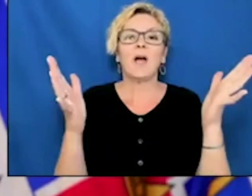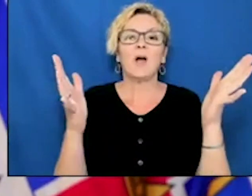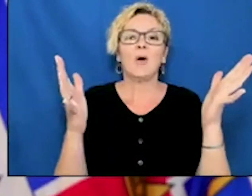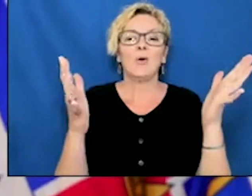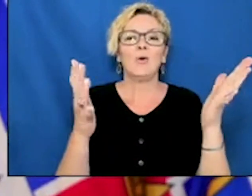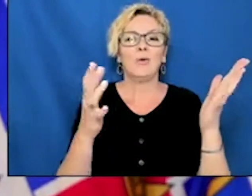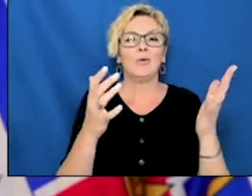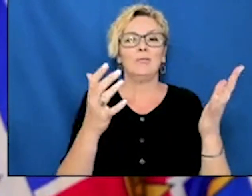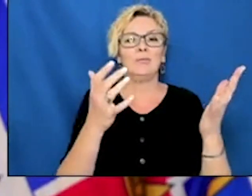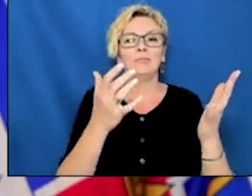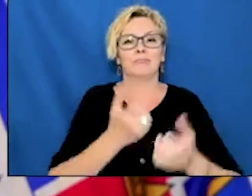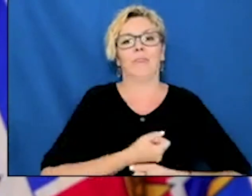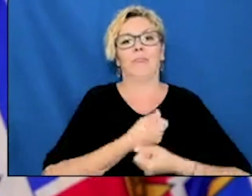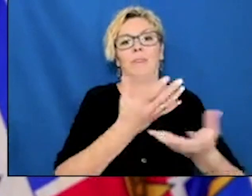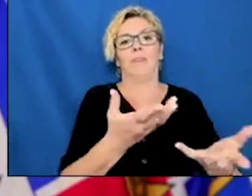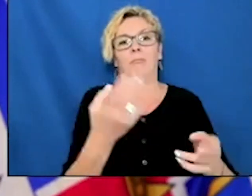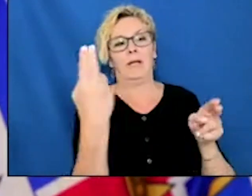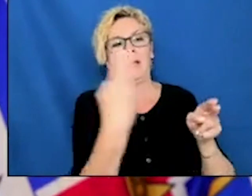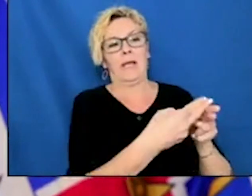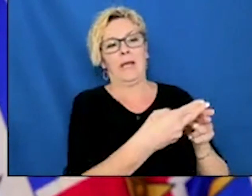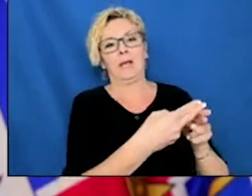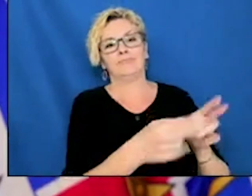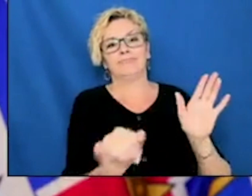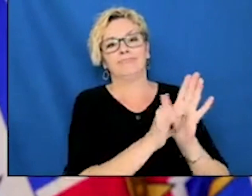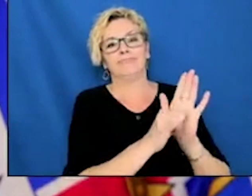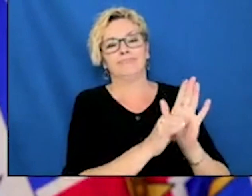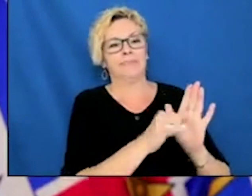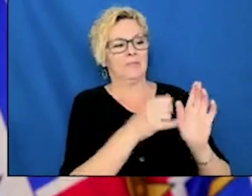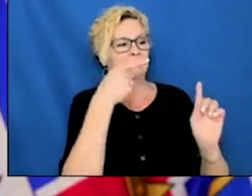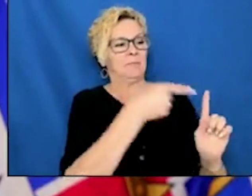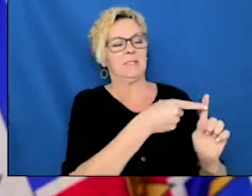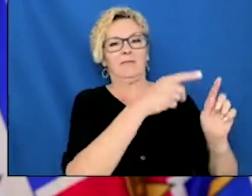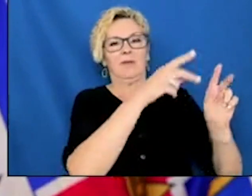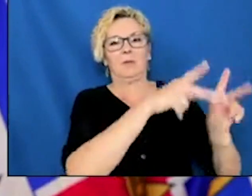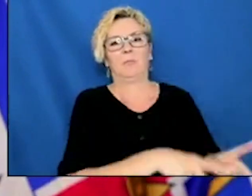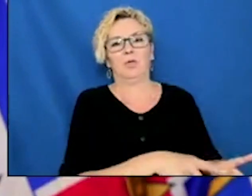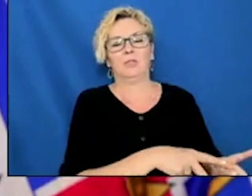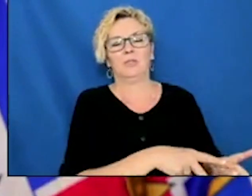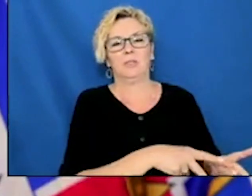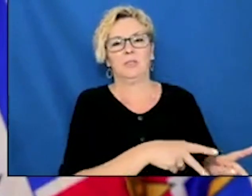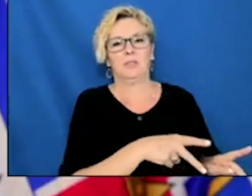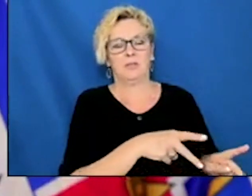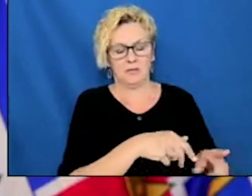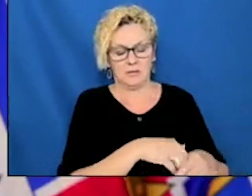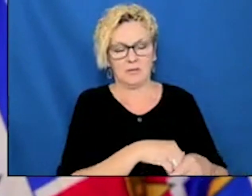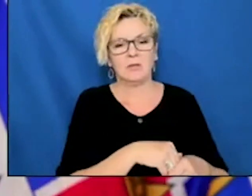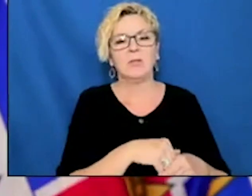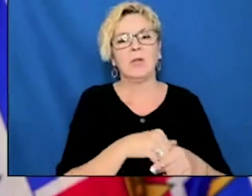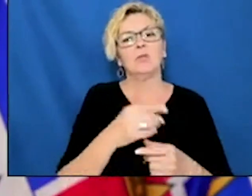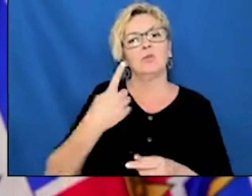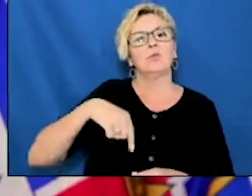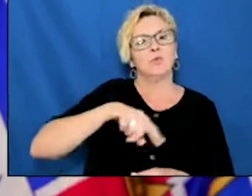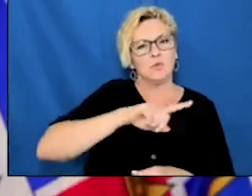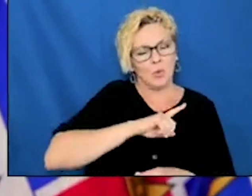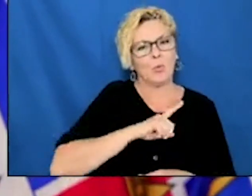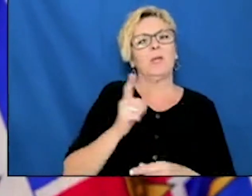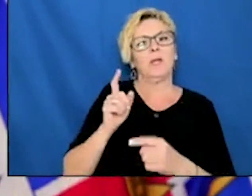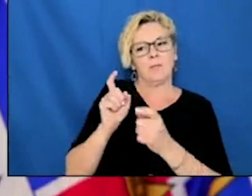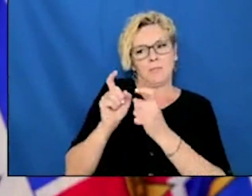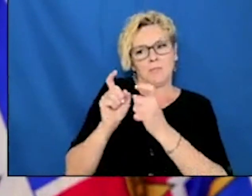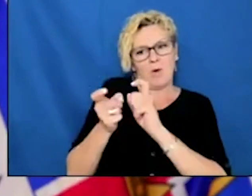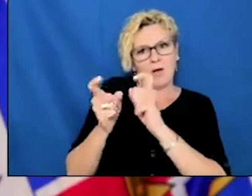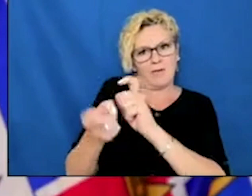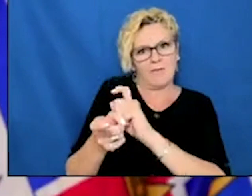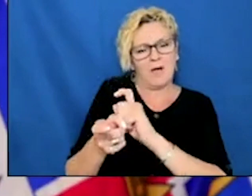since early April, as cases surged again in this third wave, we've been able to modify the data and link so that